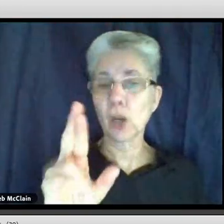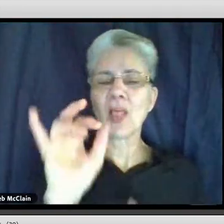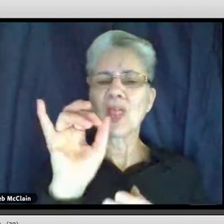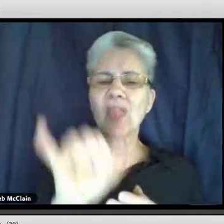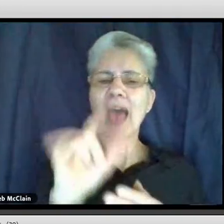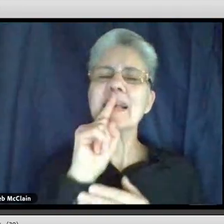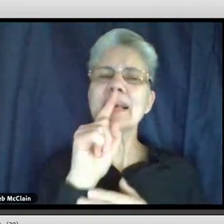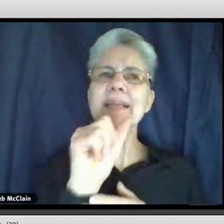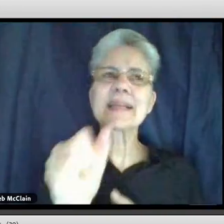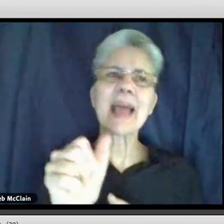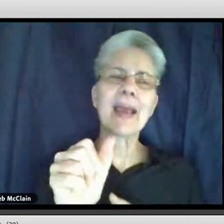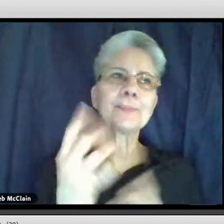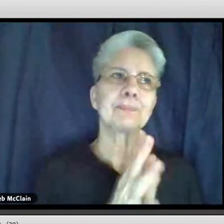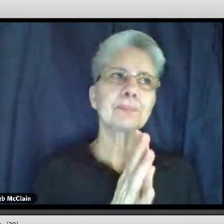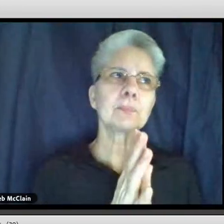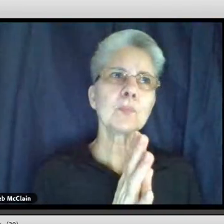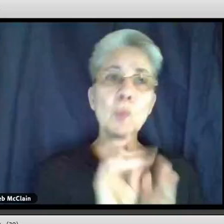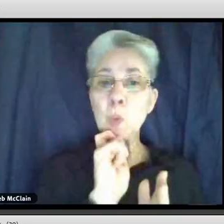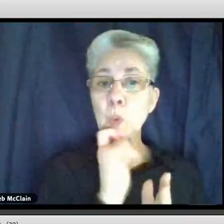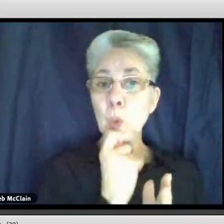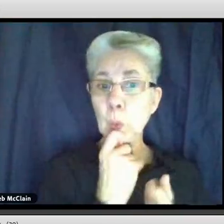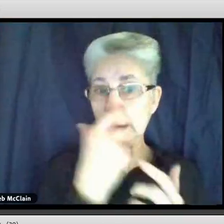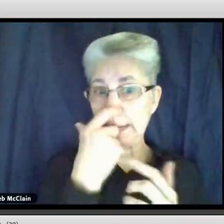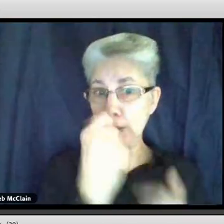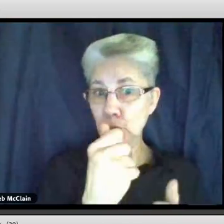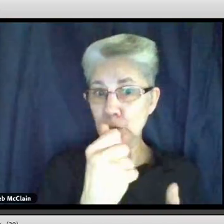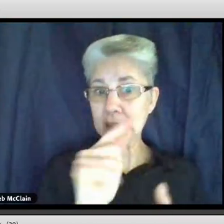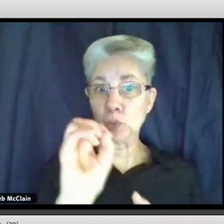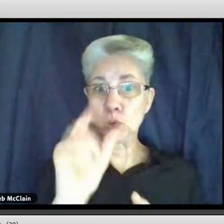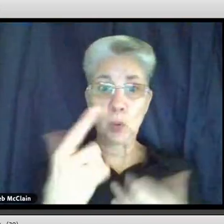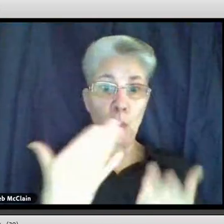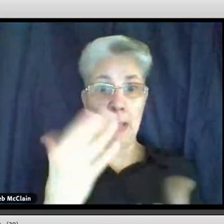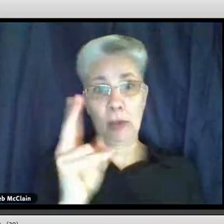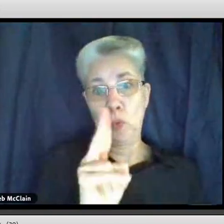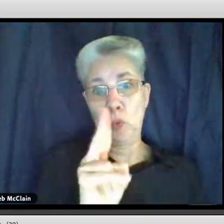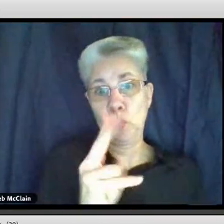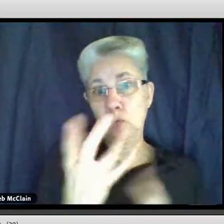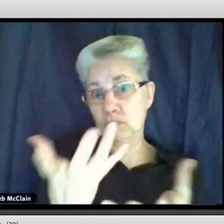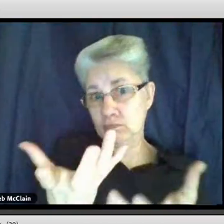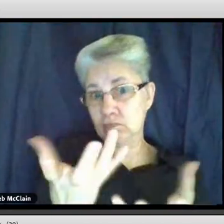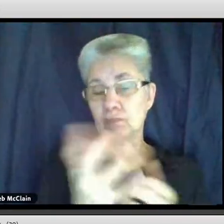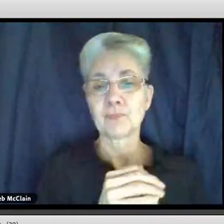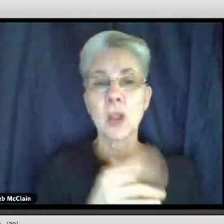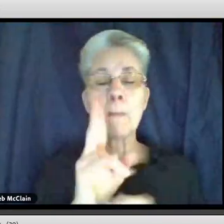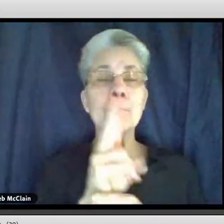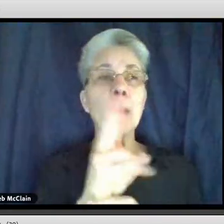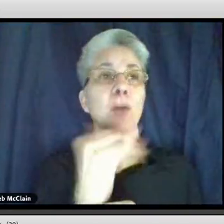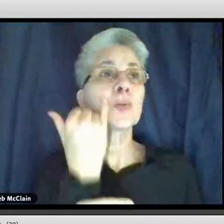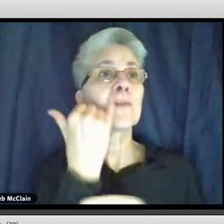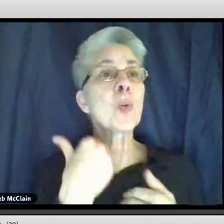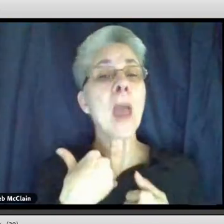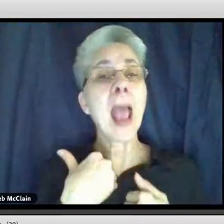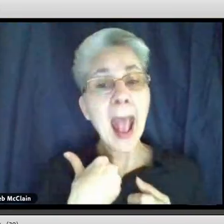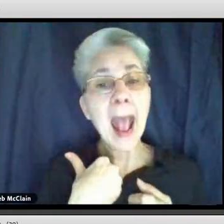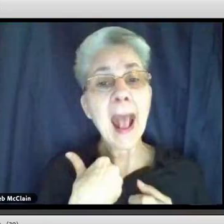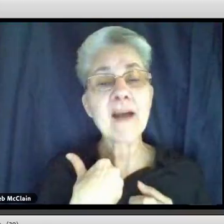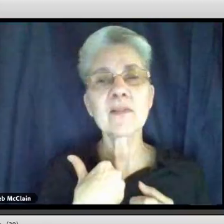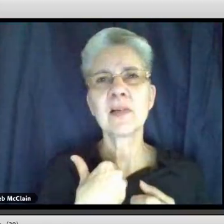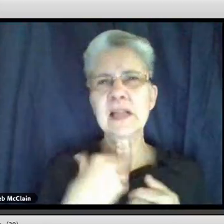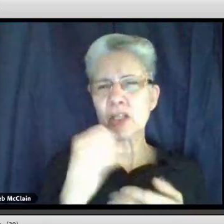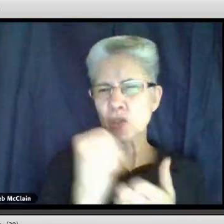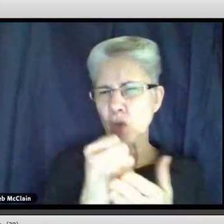is a very cool and interesting tool that you might use. You might use it if you have a piece of